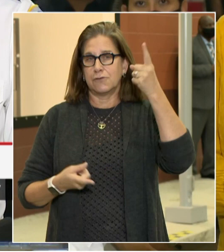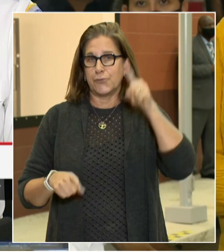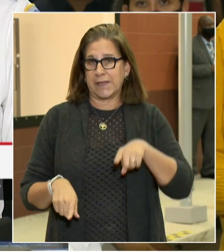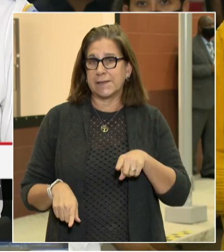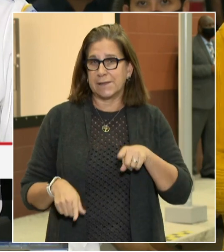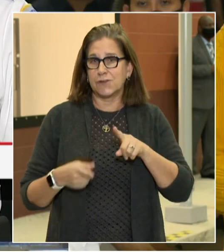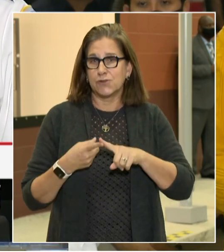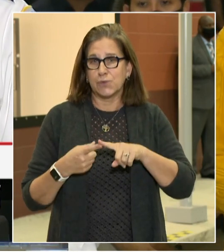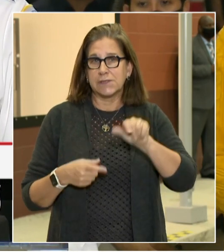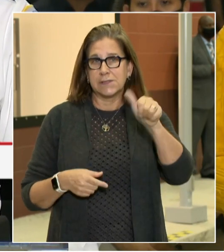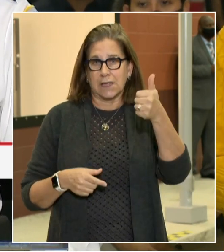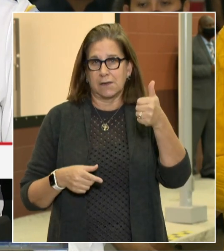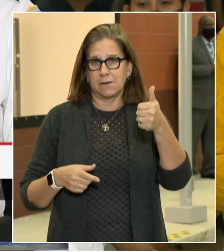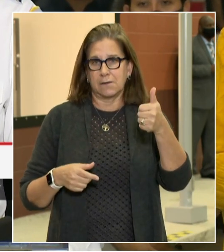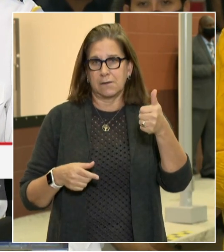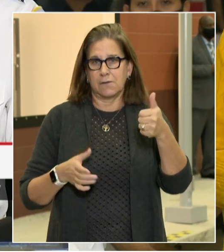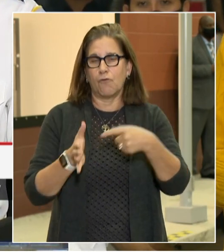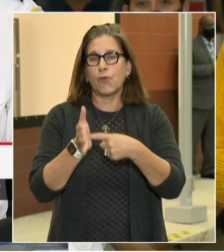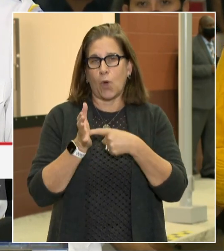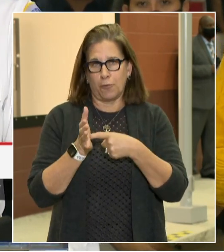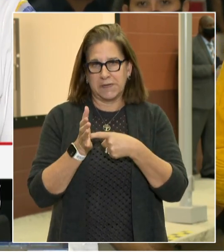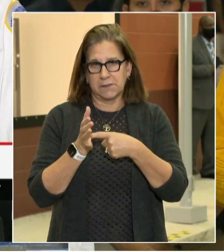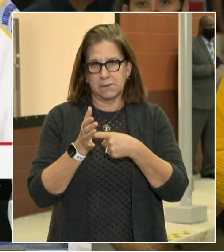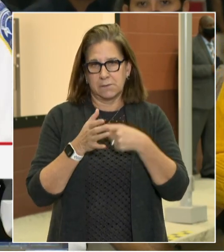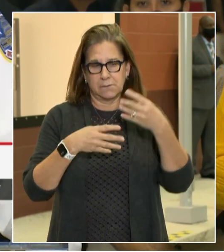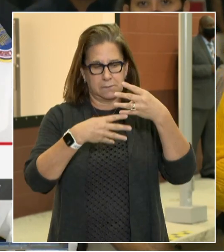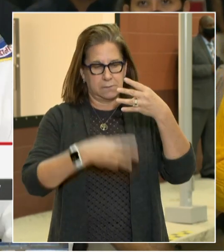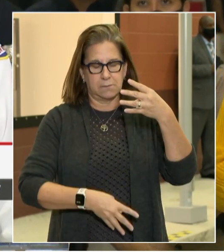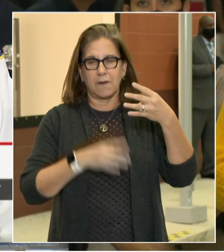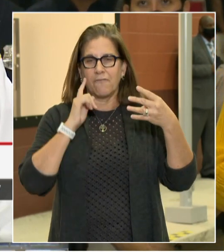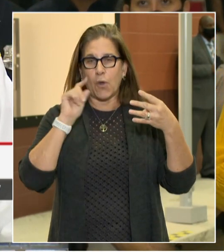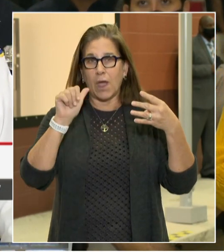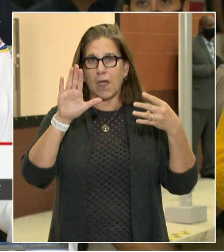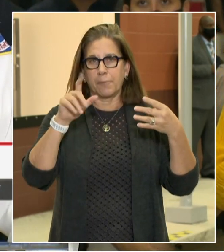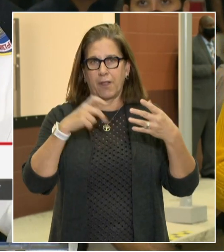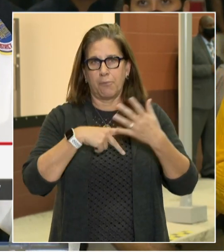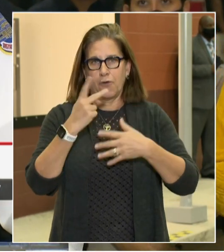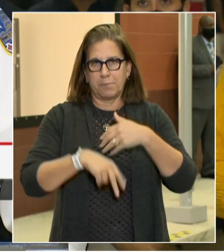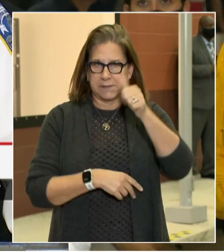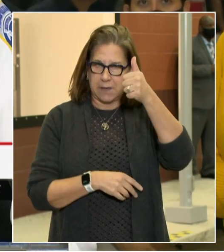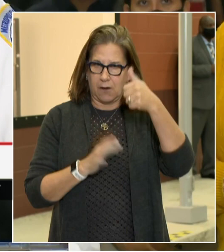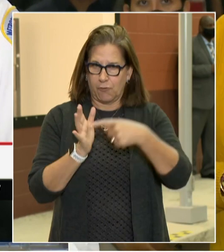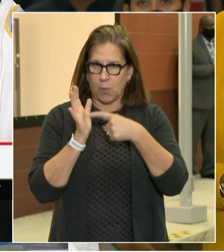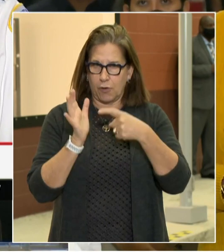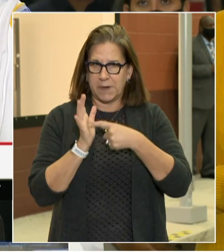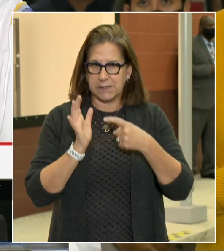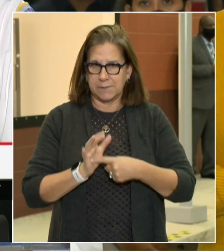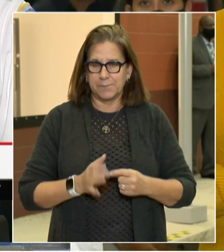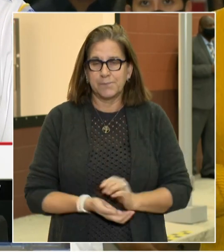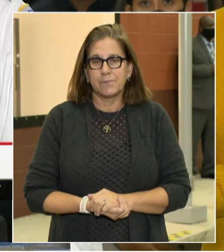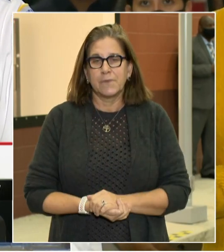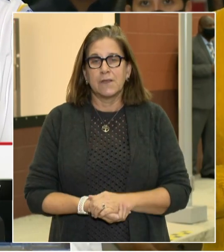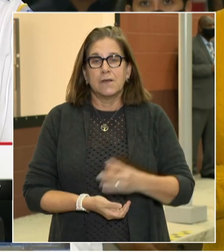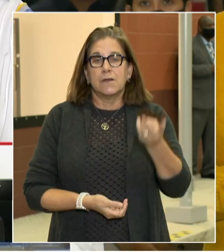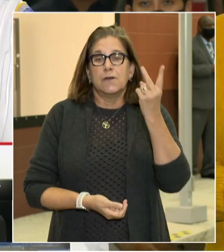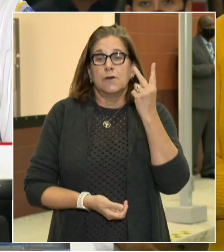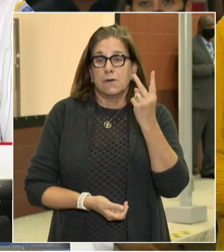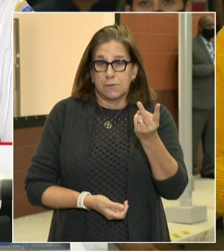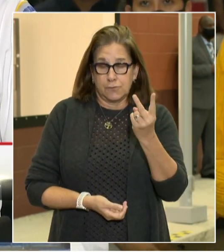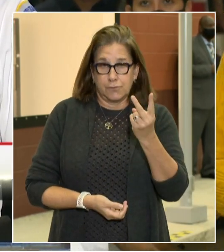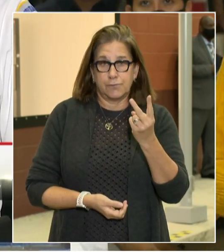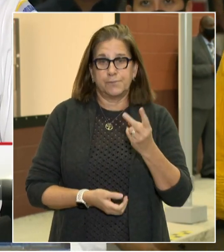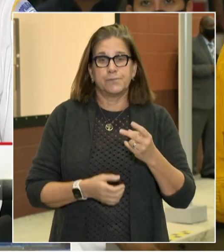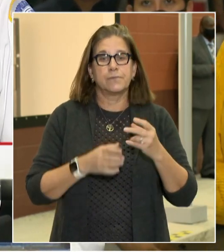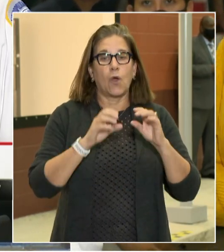was sponsored by 2 community organizations. Both organizations, the Anti-Defamation League and the